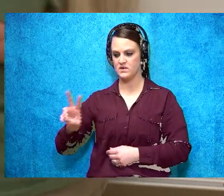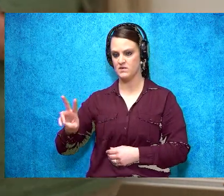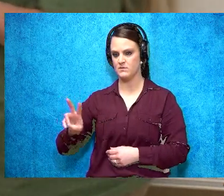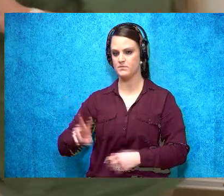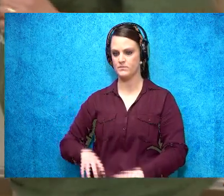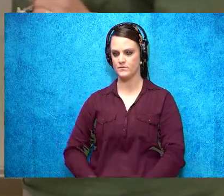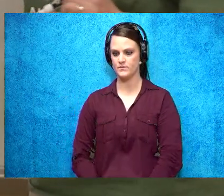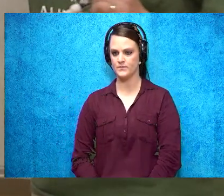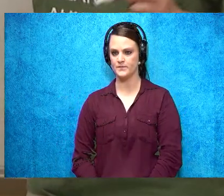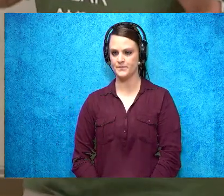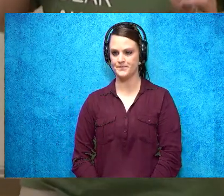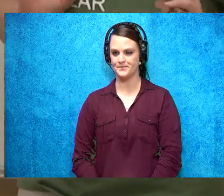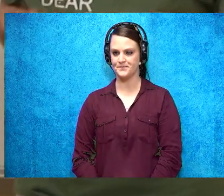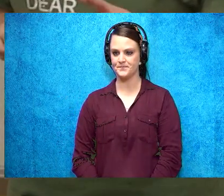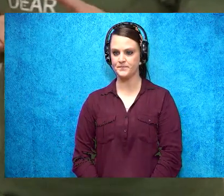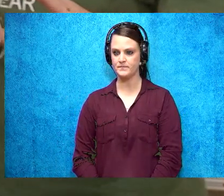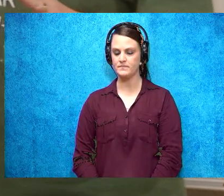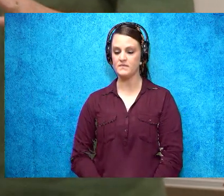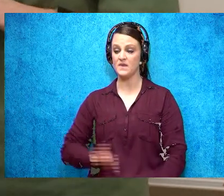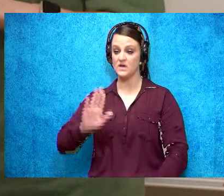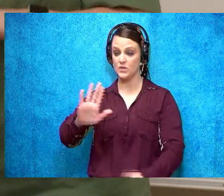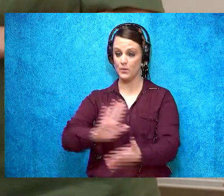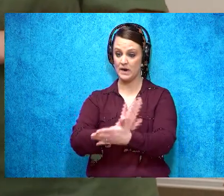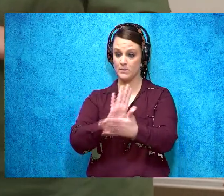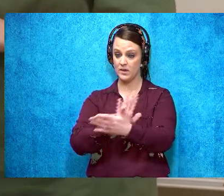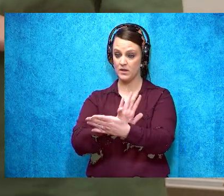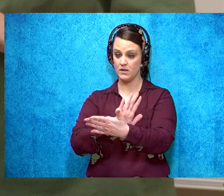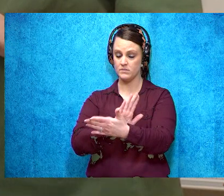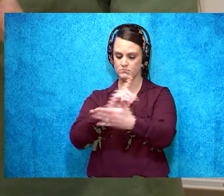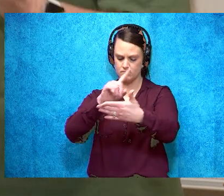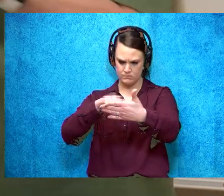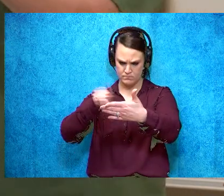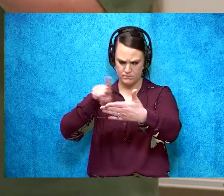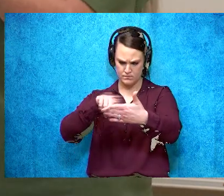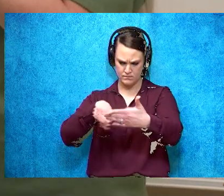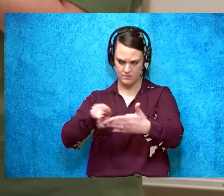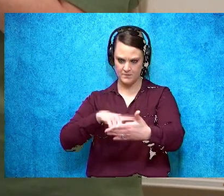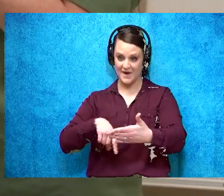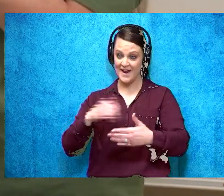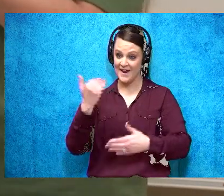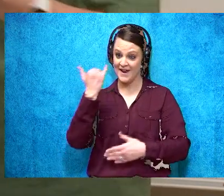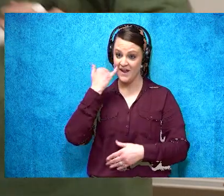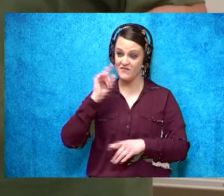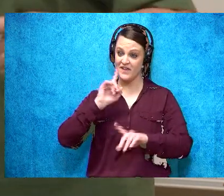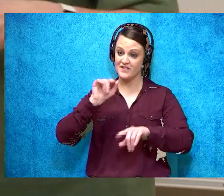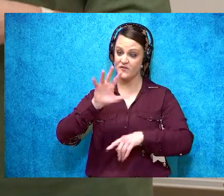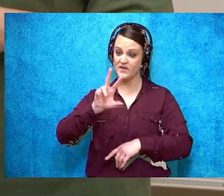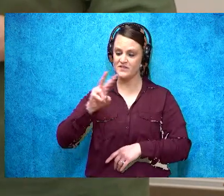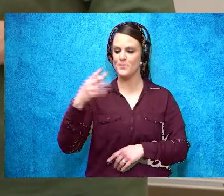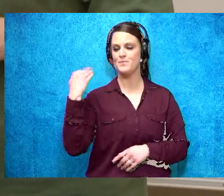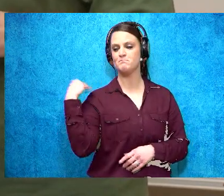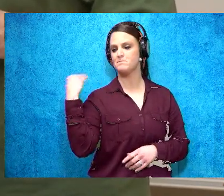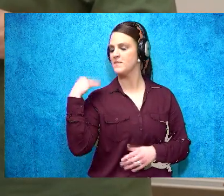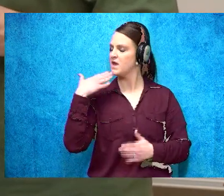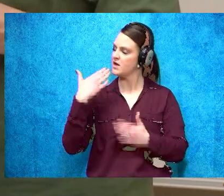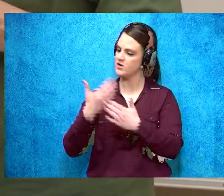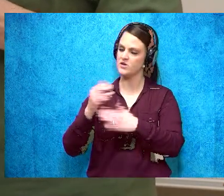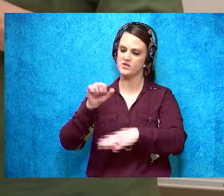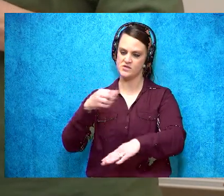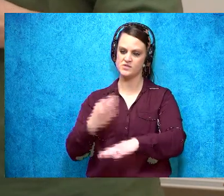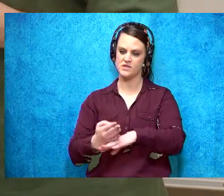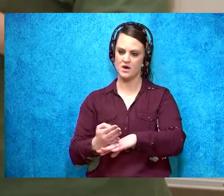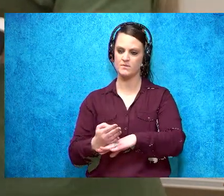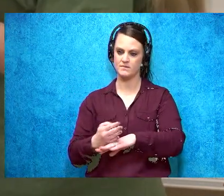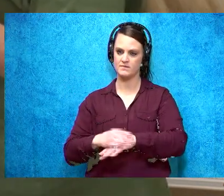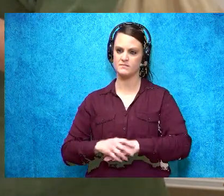52. Check your paper. If you have 52, pat yourself on the back. You're doing a great job.